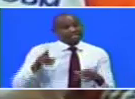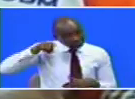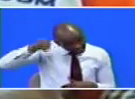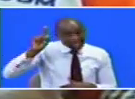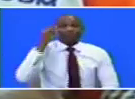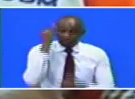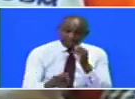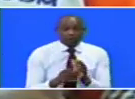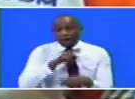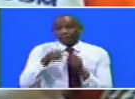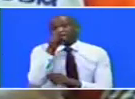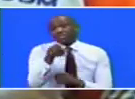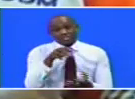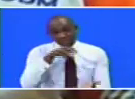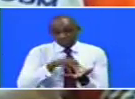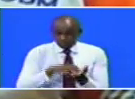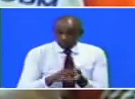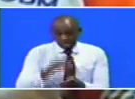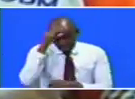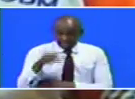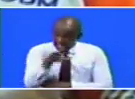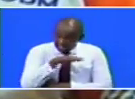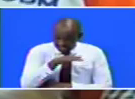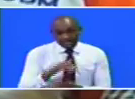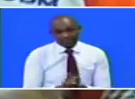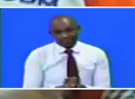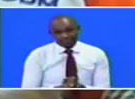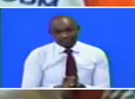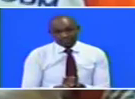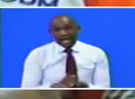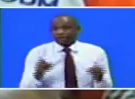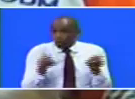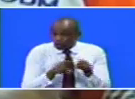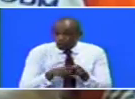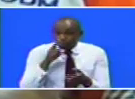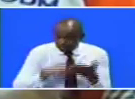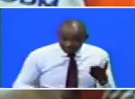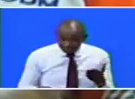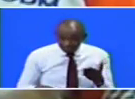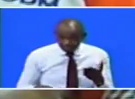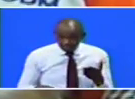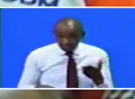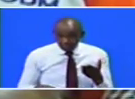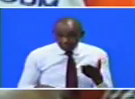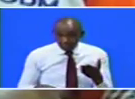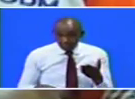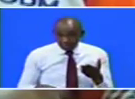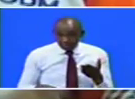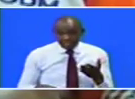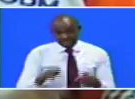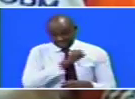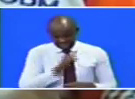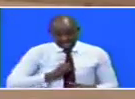opposition regarding the gubernatorial candidate as well as the